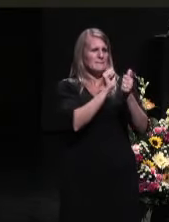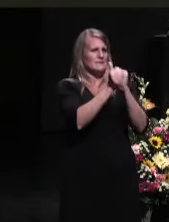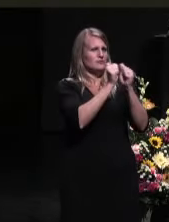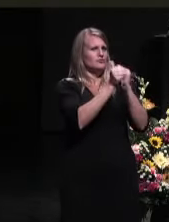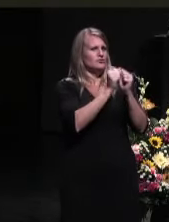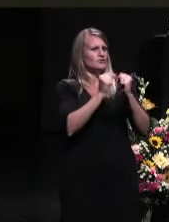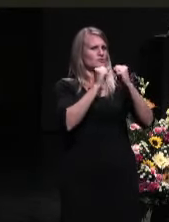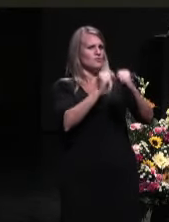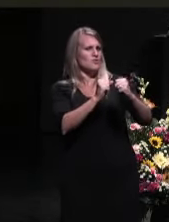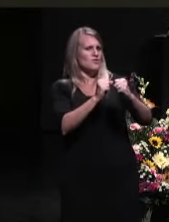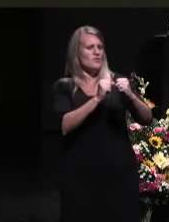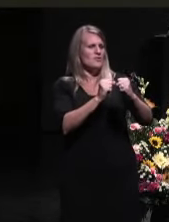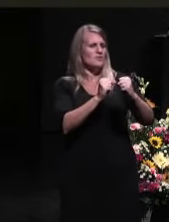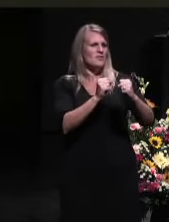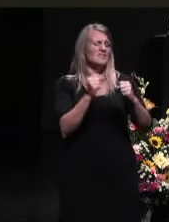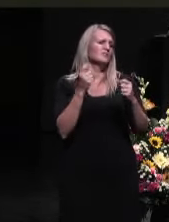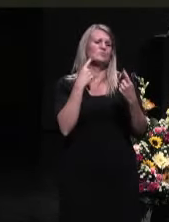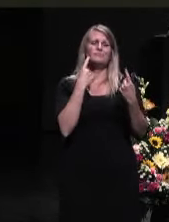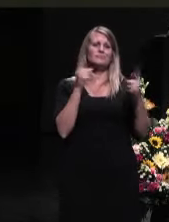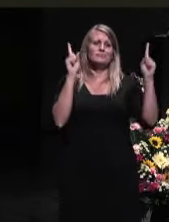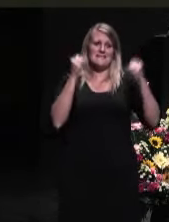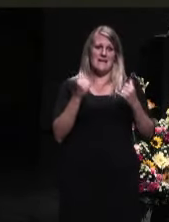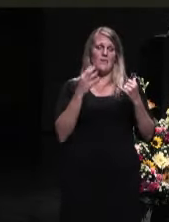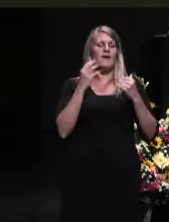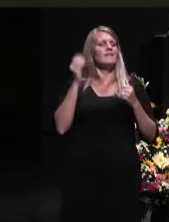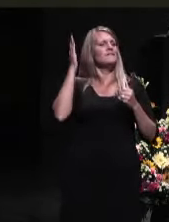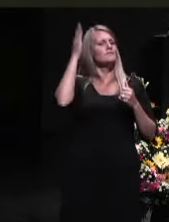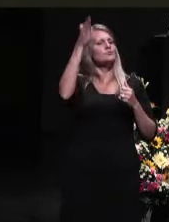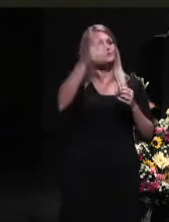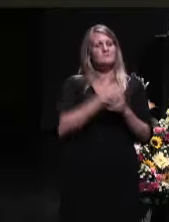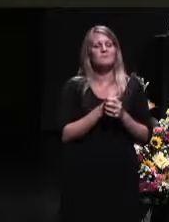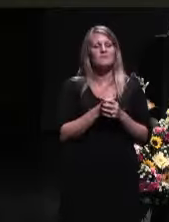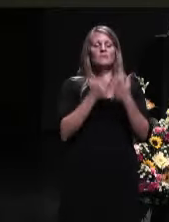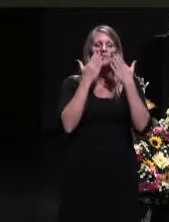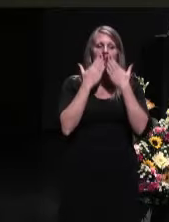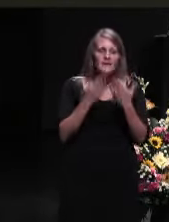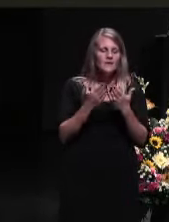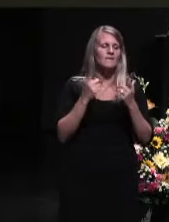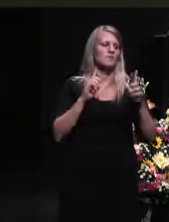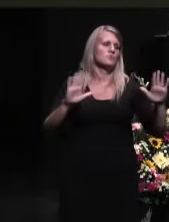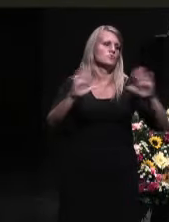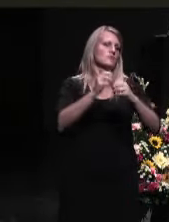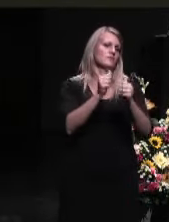succeed now and well into the future. So thank you for all you do. Thanks for being here today.